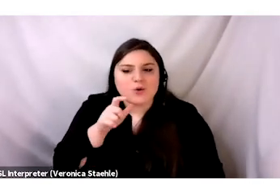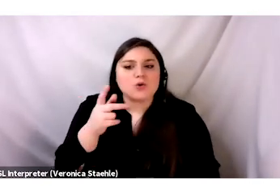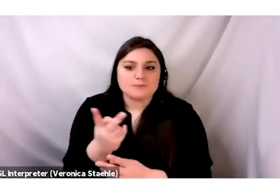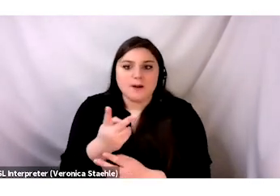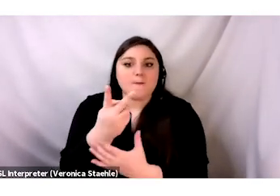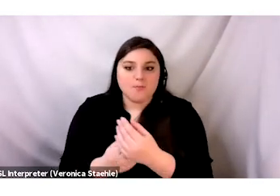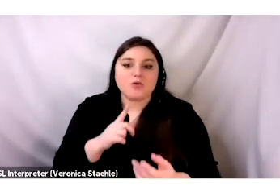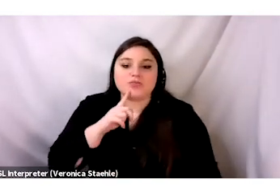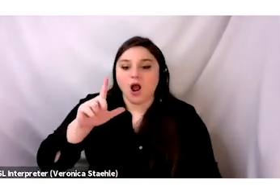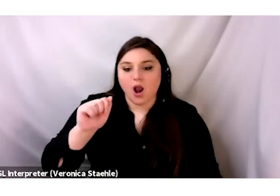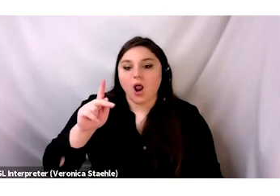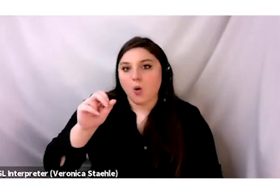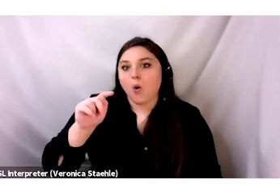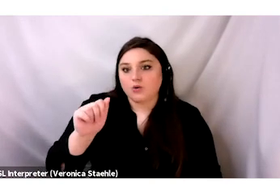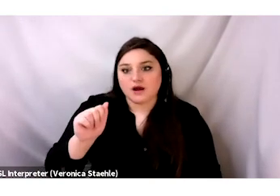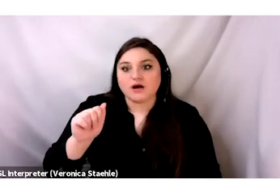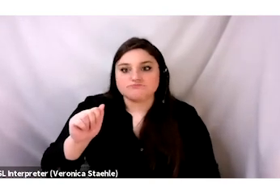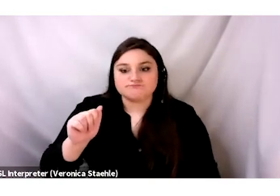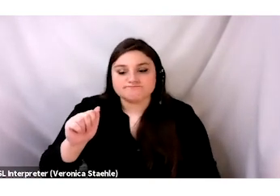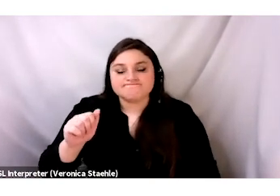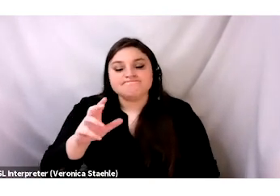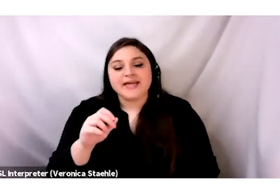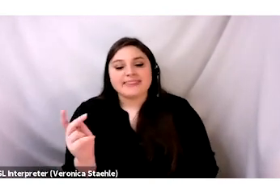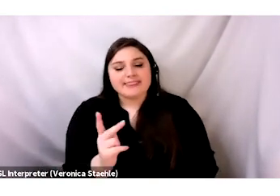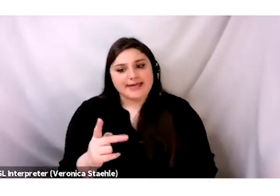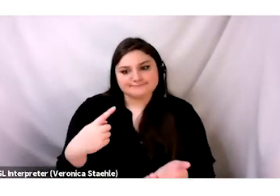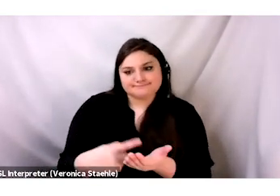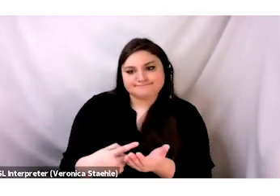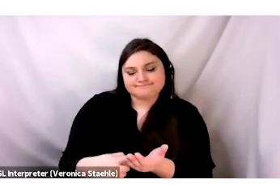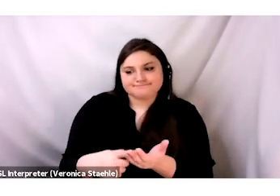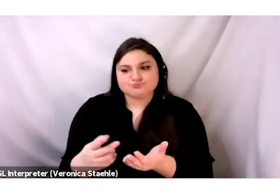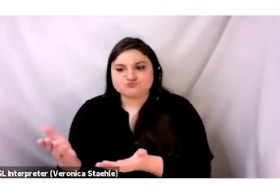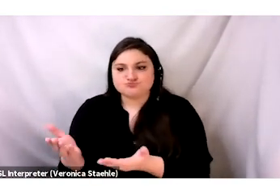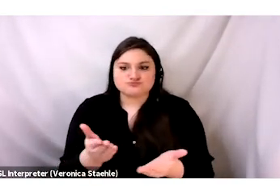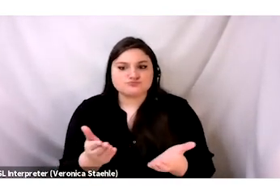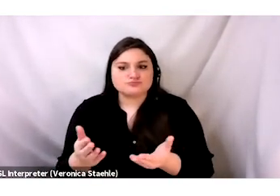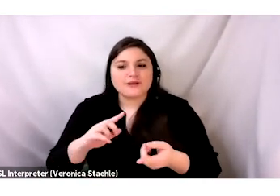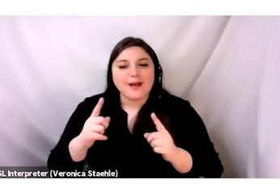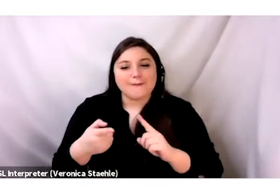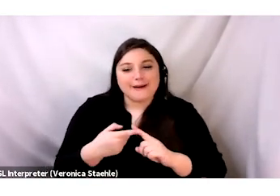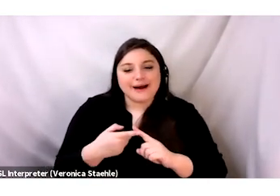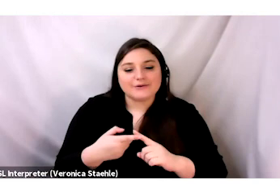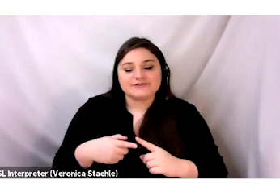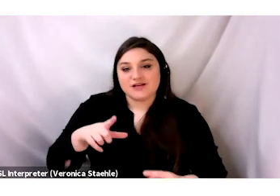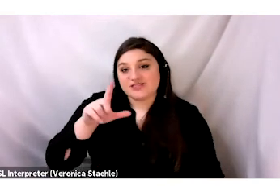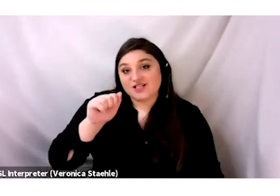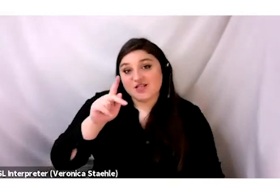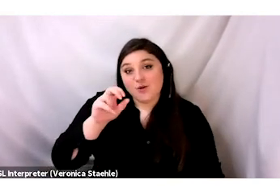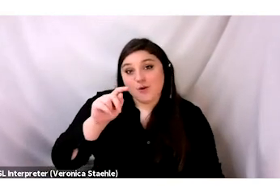Baha'i women who are also Lakota, and they talk about the incorporation